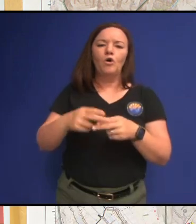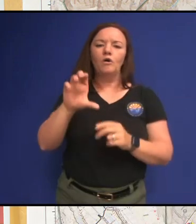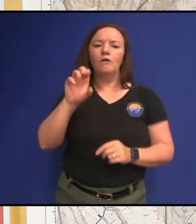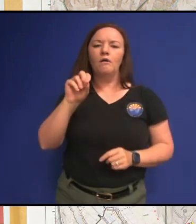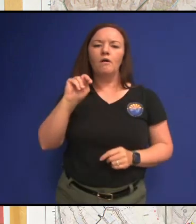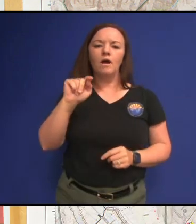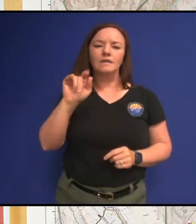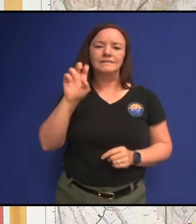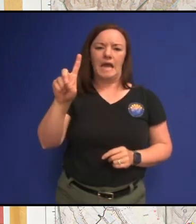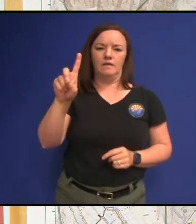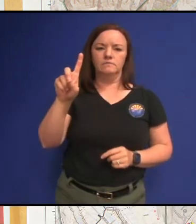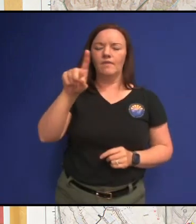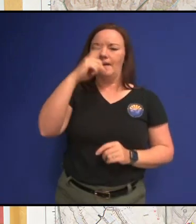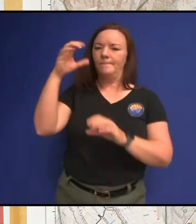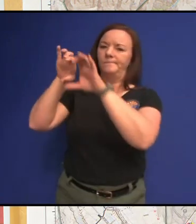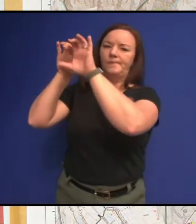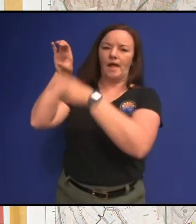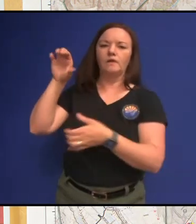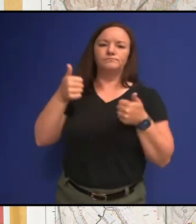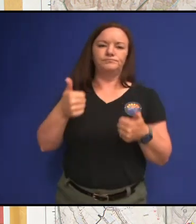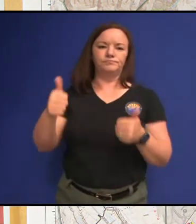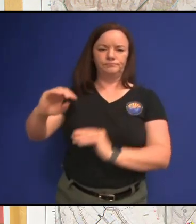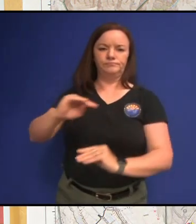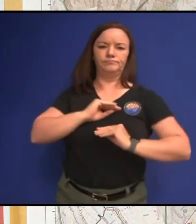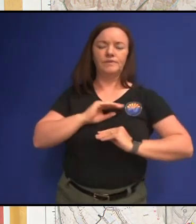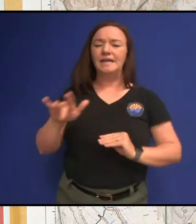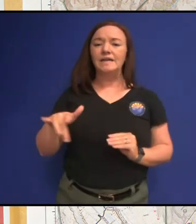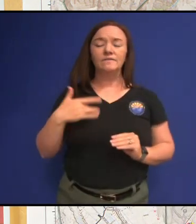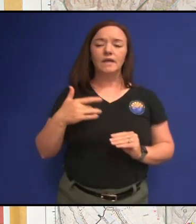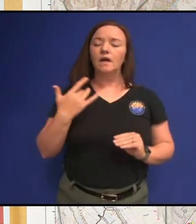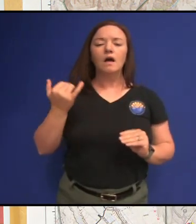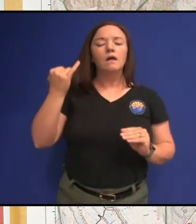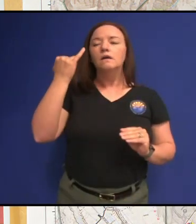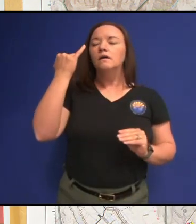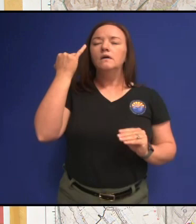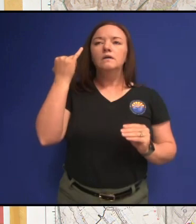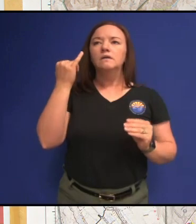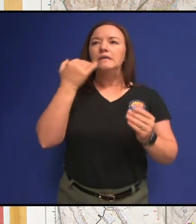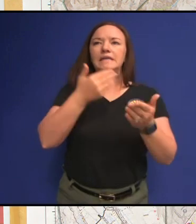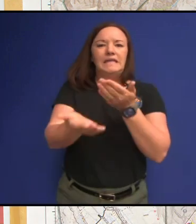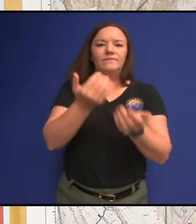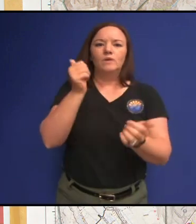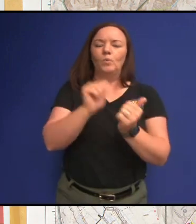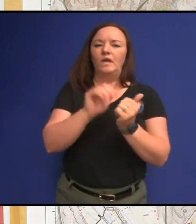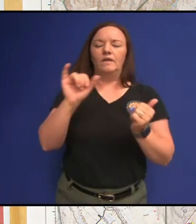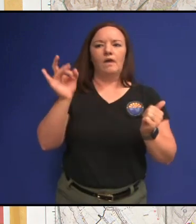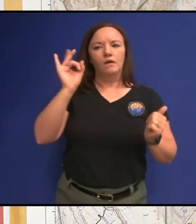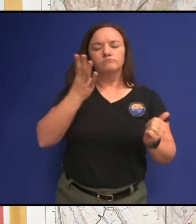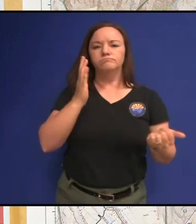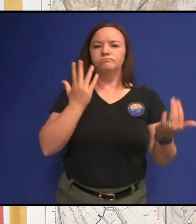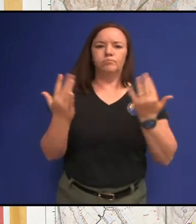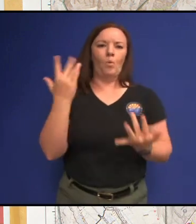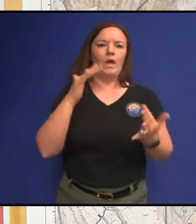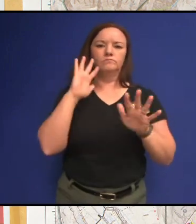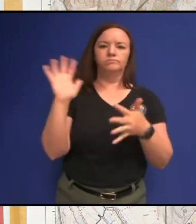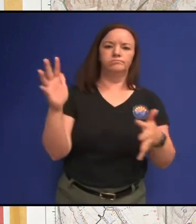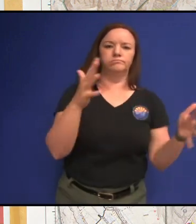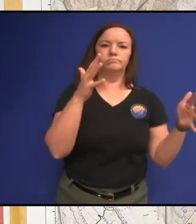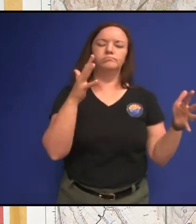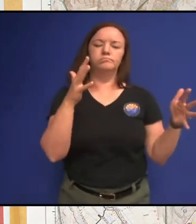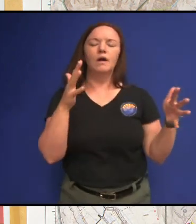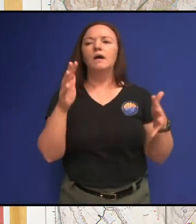don't believe that fire, even under some of the unfavorable wind conditions we're going to get over the next couple of days, is going to move beyond this